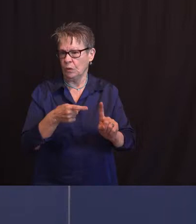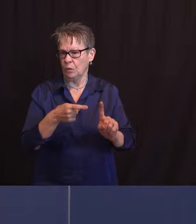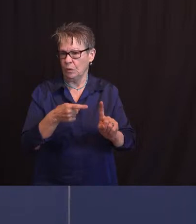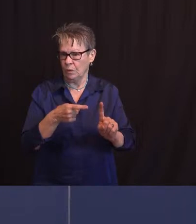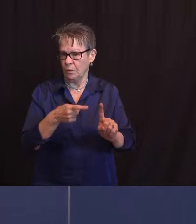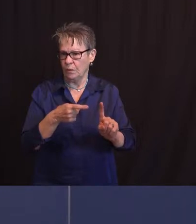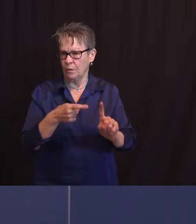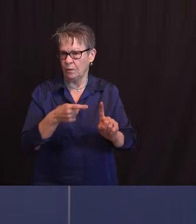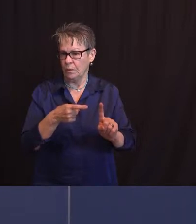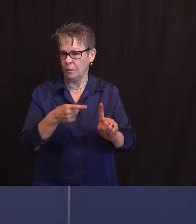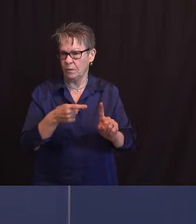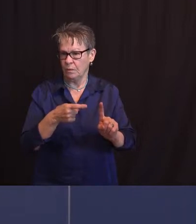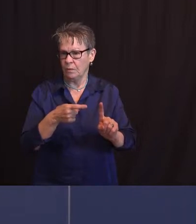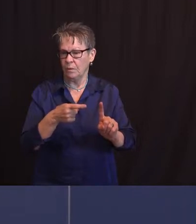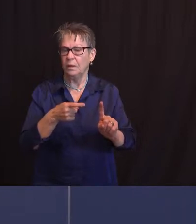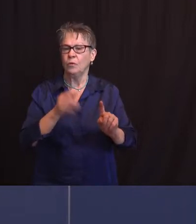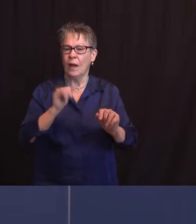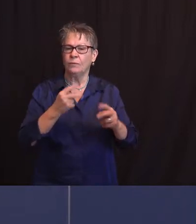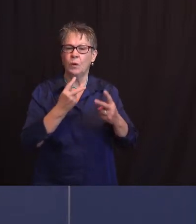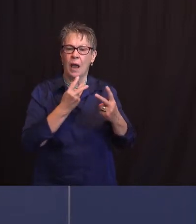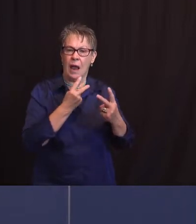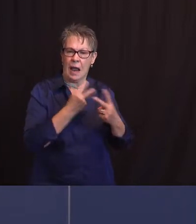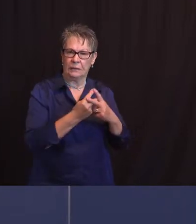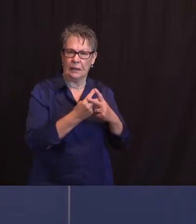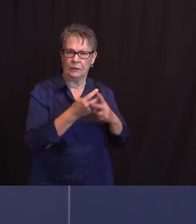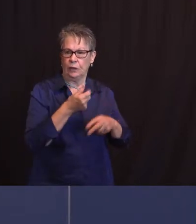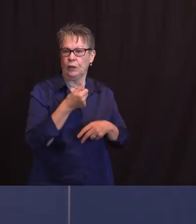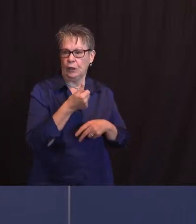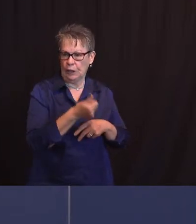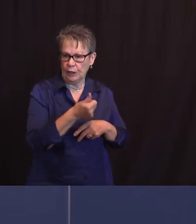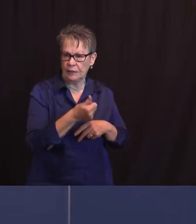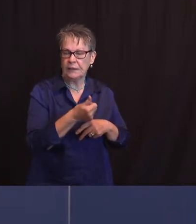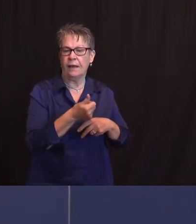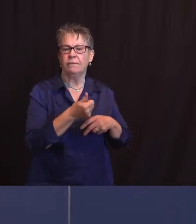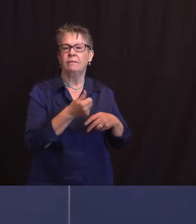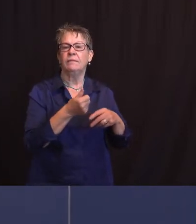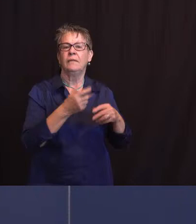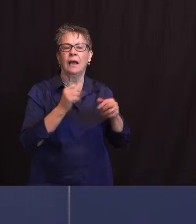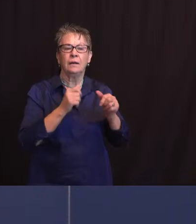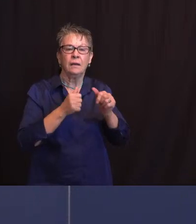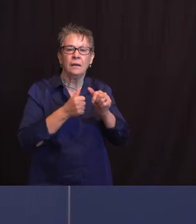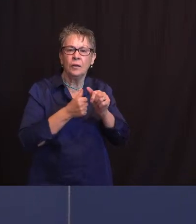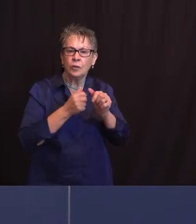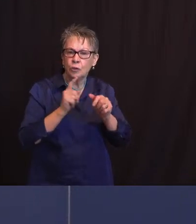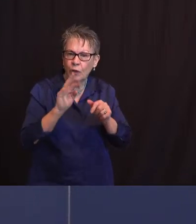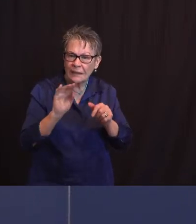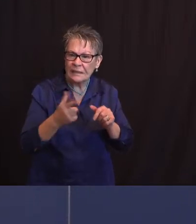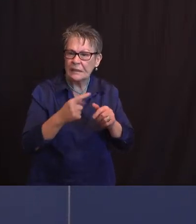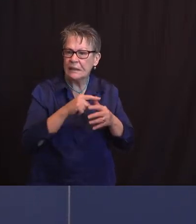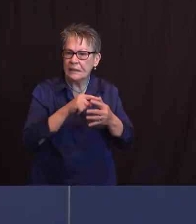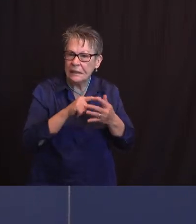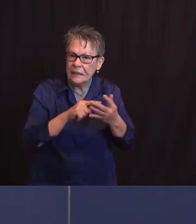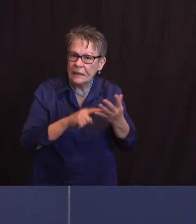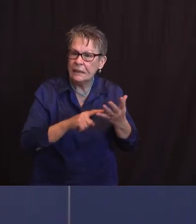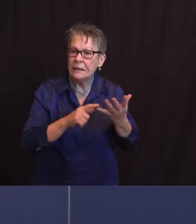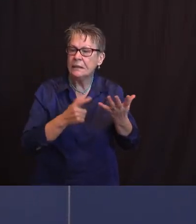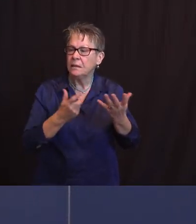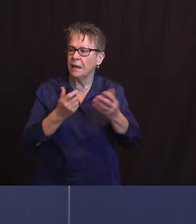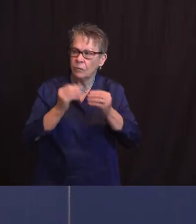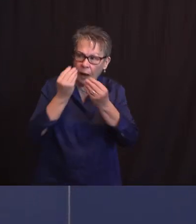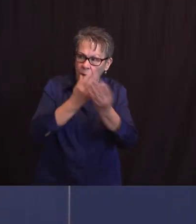isolate, that you do quarantine, that you do the contact tracing, because it's very important for people to know that the turnaround time for the